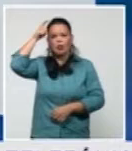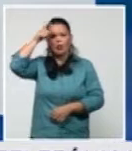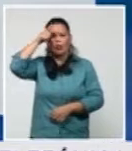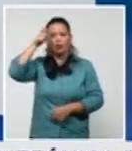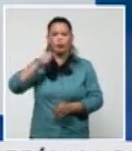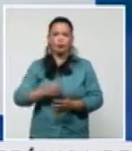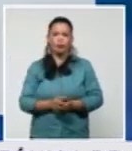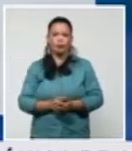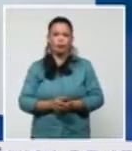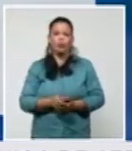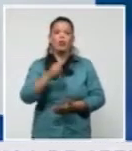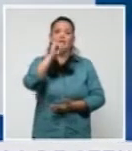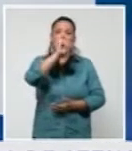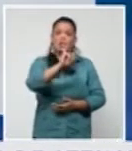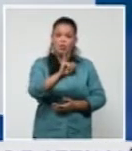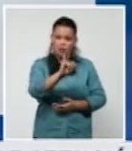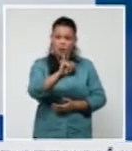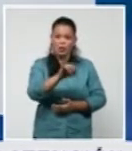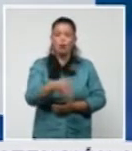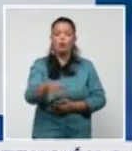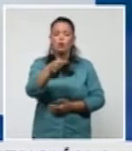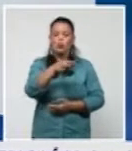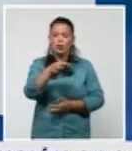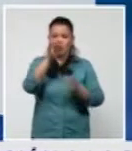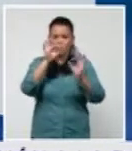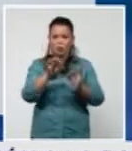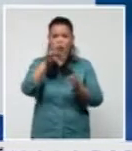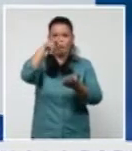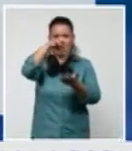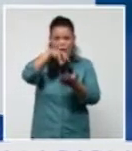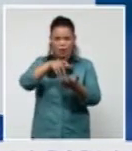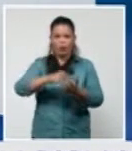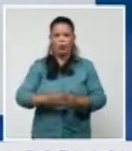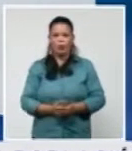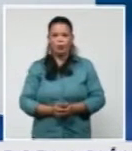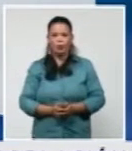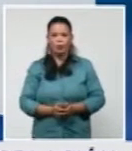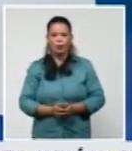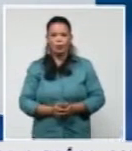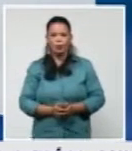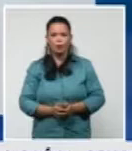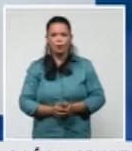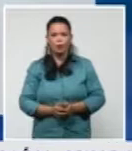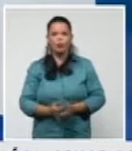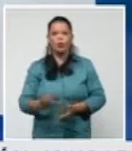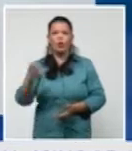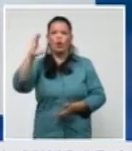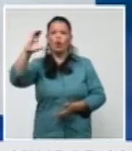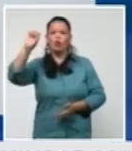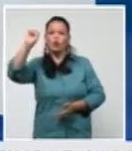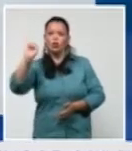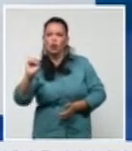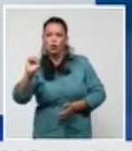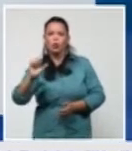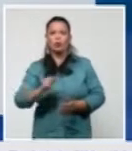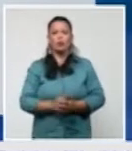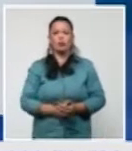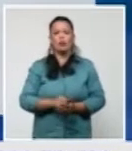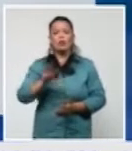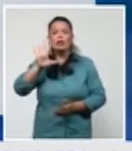Pinar del Rio belong to the municipalities of Pinar del Rio with 6, Consolación del Sur with